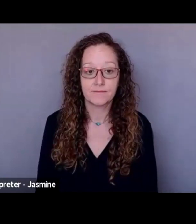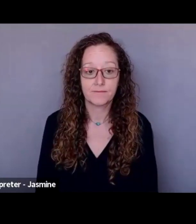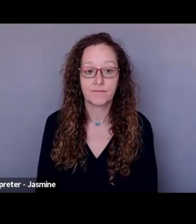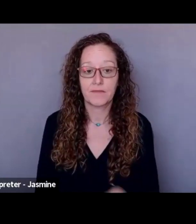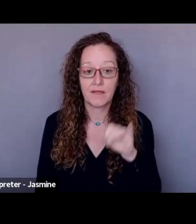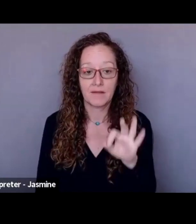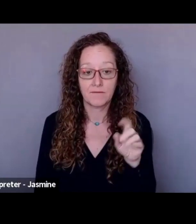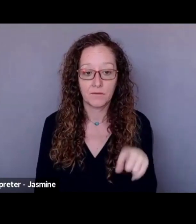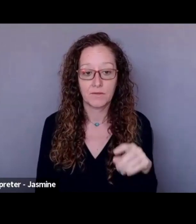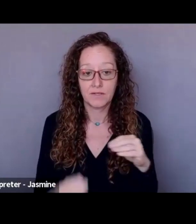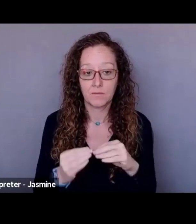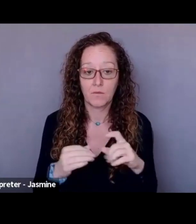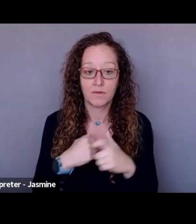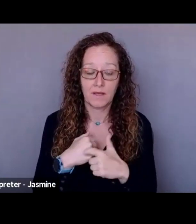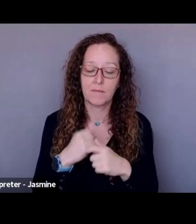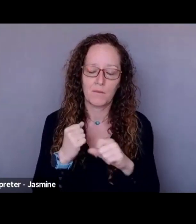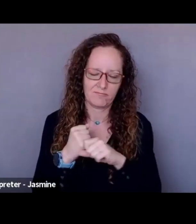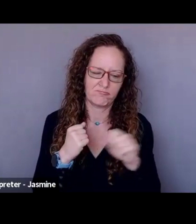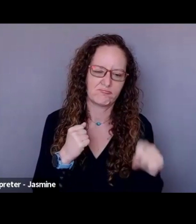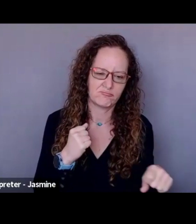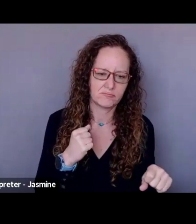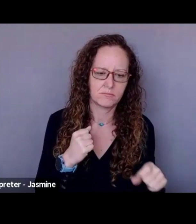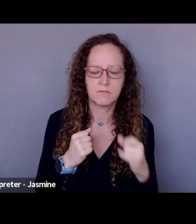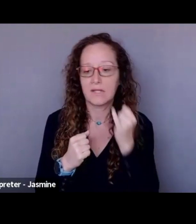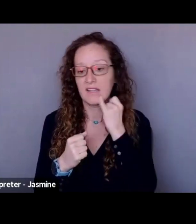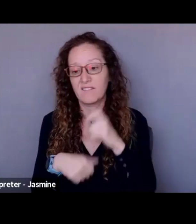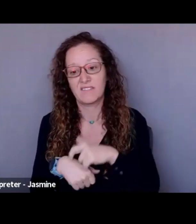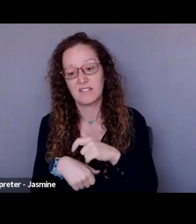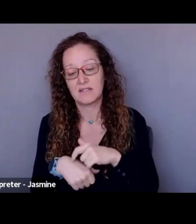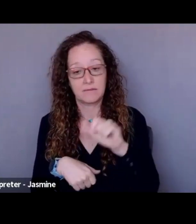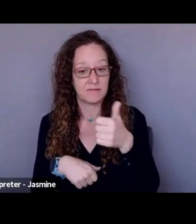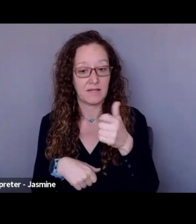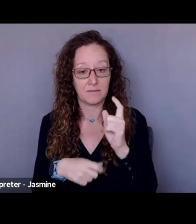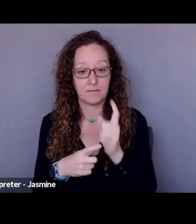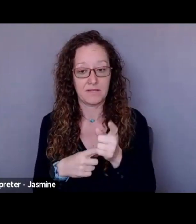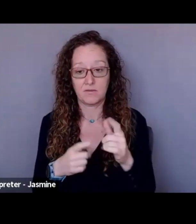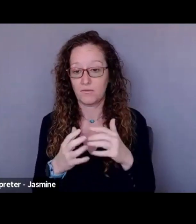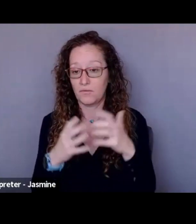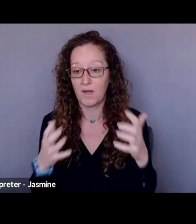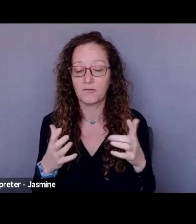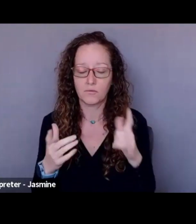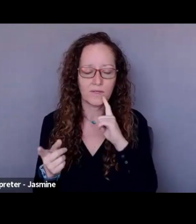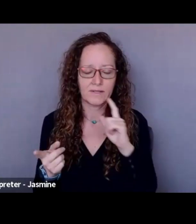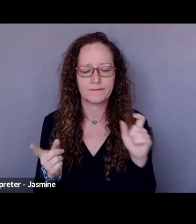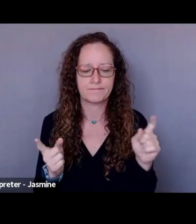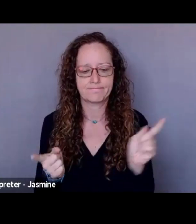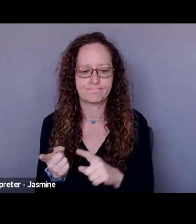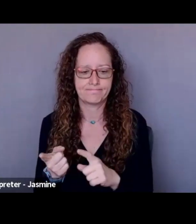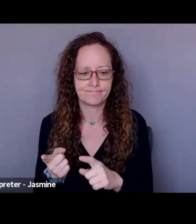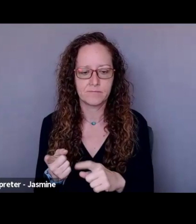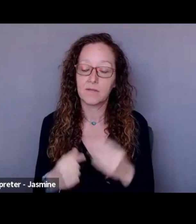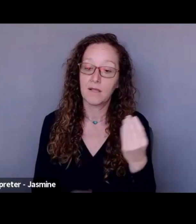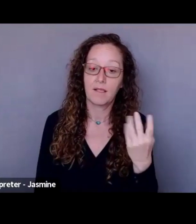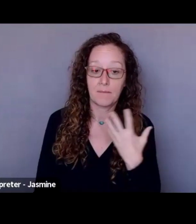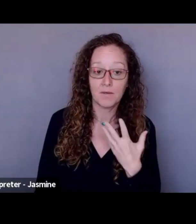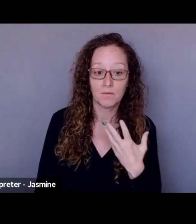more time, we can expand it. If you need less time, we can cut that sooner. So just let me know